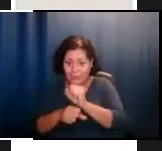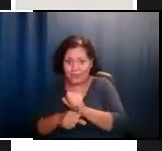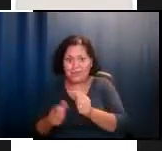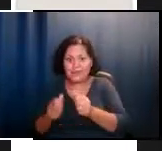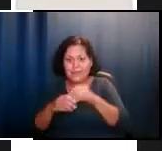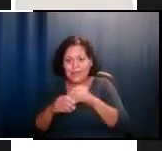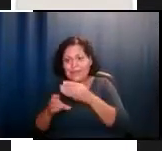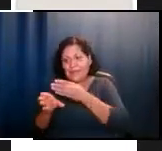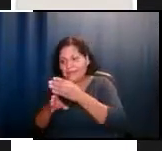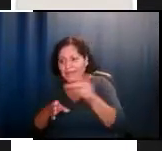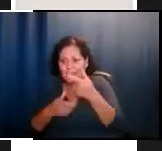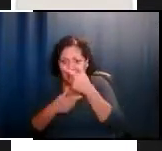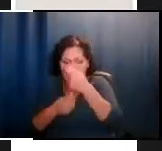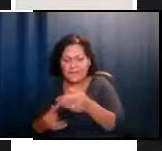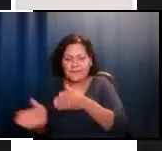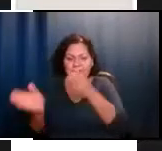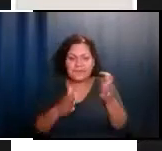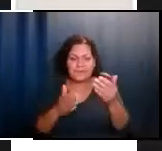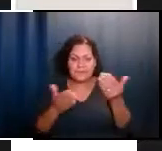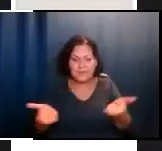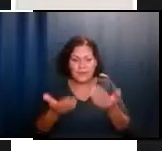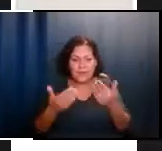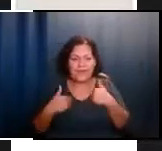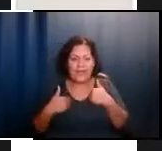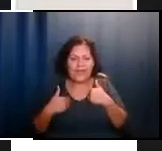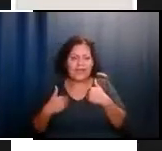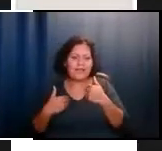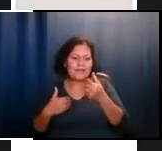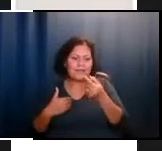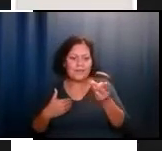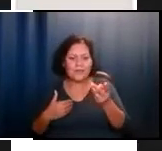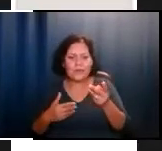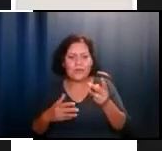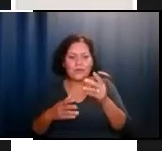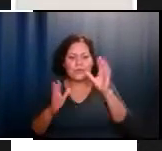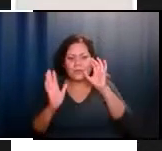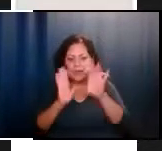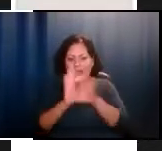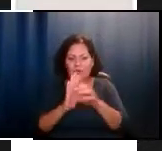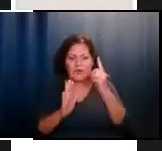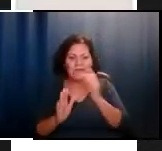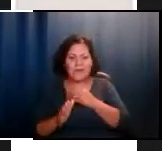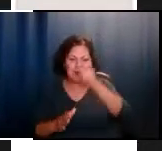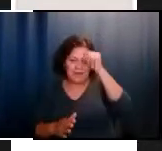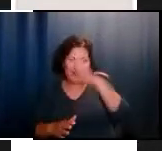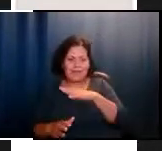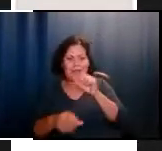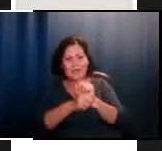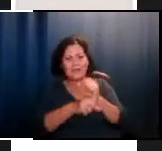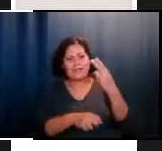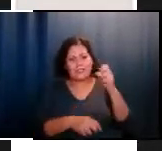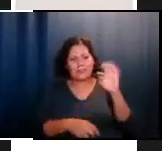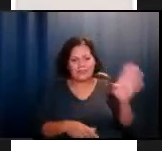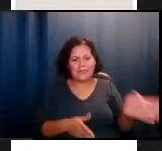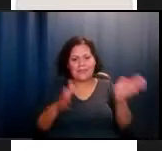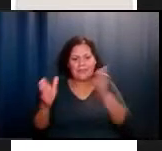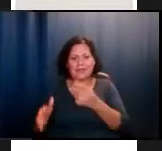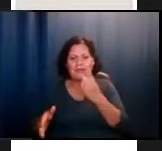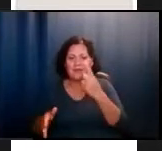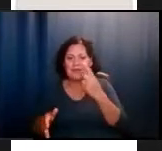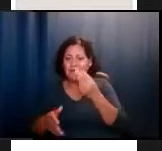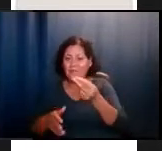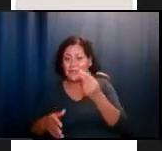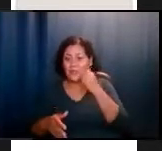in. Right here we have a couple of, to show you some pictures. This is one of our guys who works at HEB. We have a couple